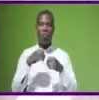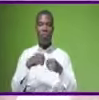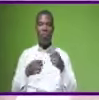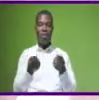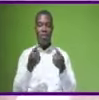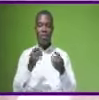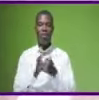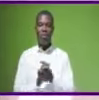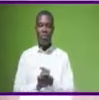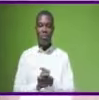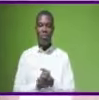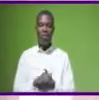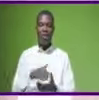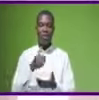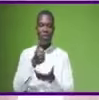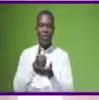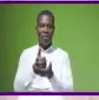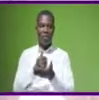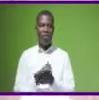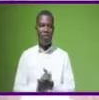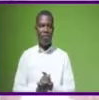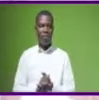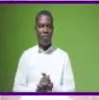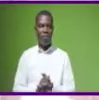Amen. Amen. Amen.